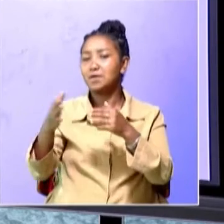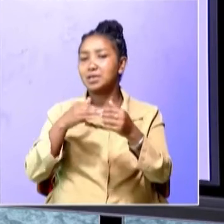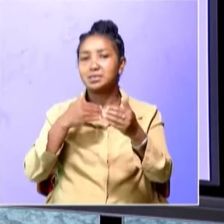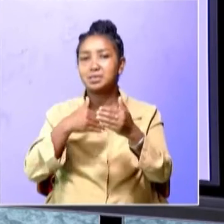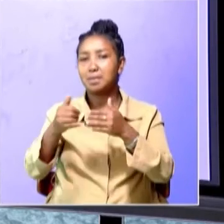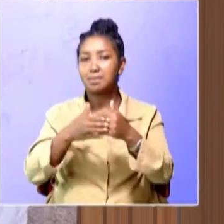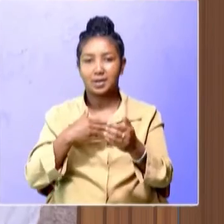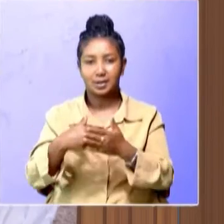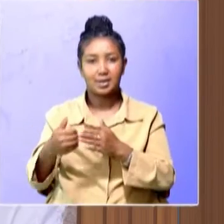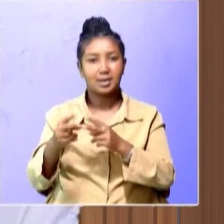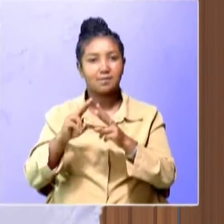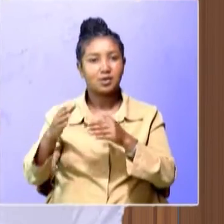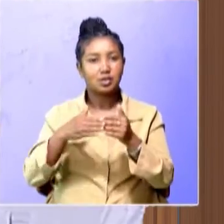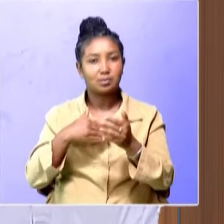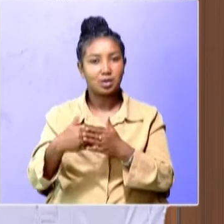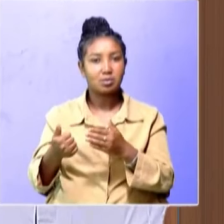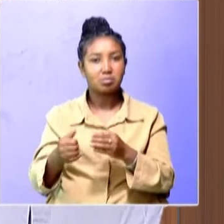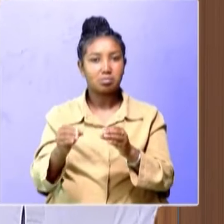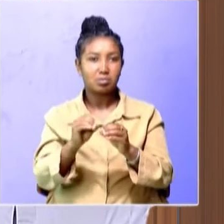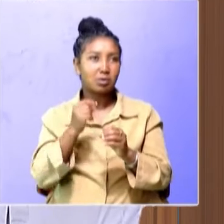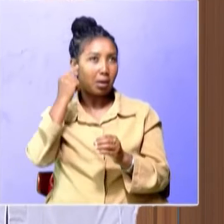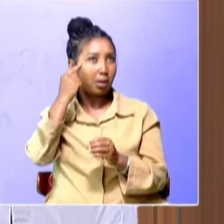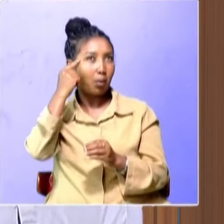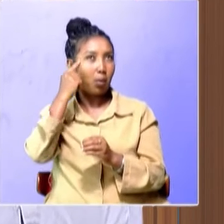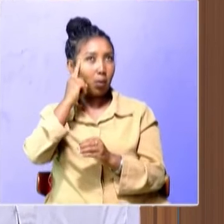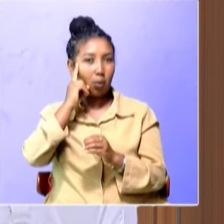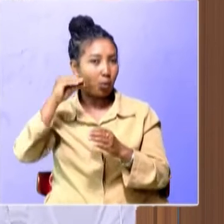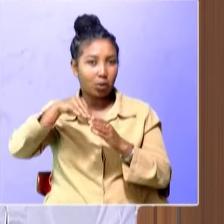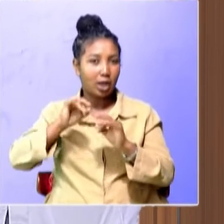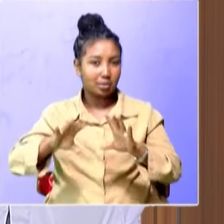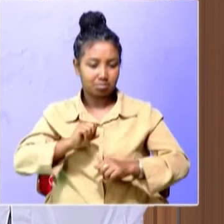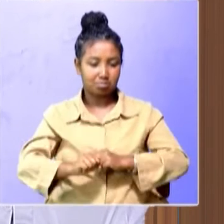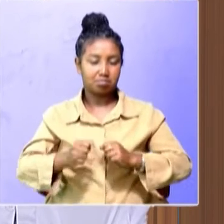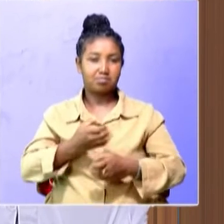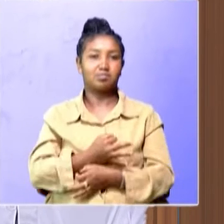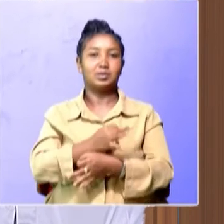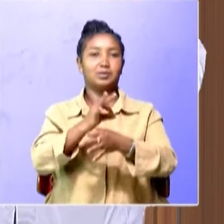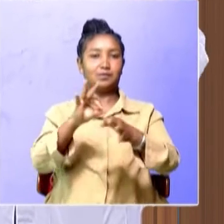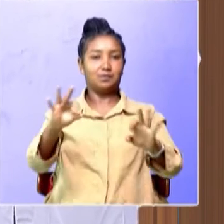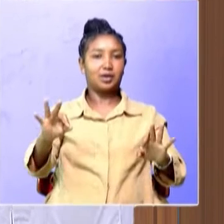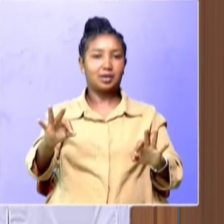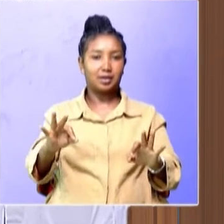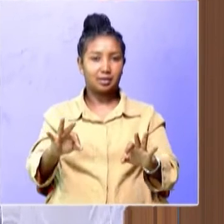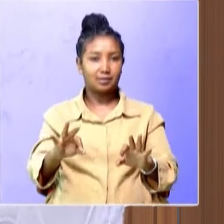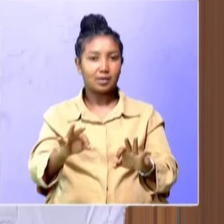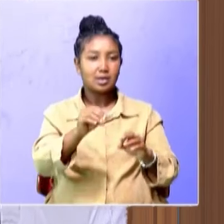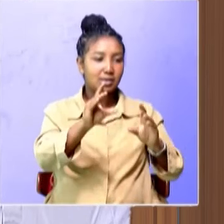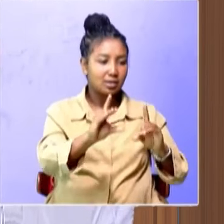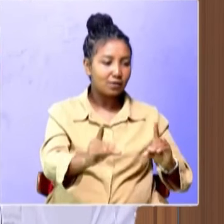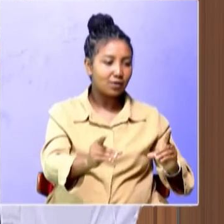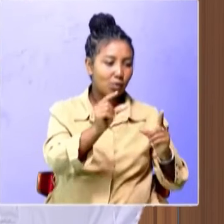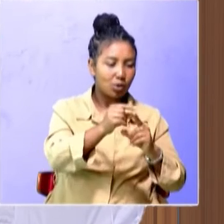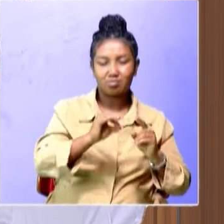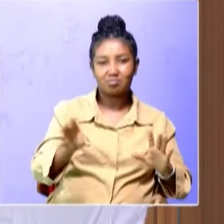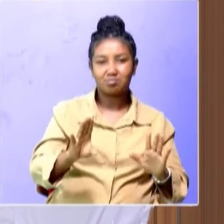simply, right? Very simply, without thinking what to do, how to write, and bothering yourself or looking for different words.